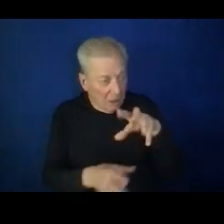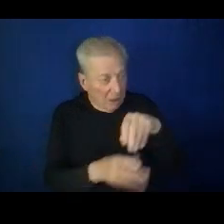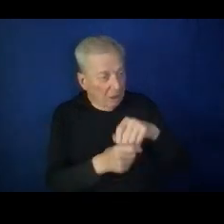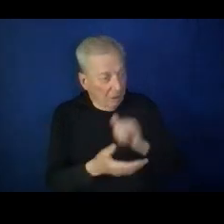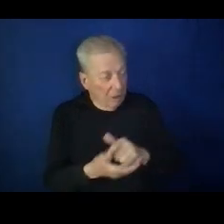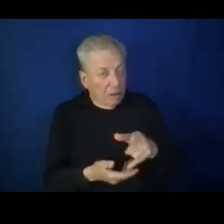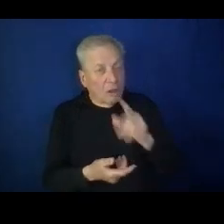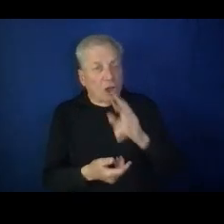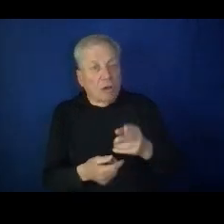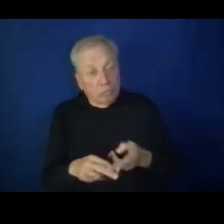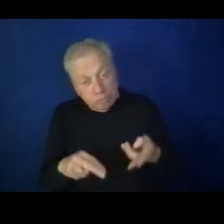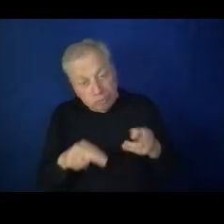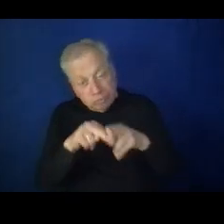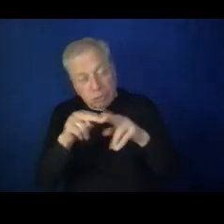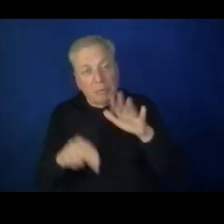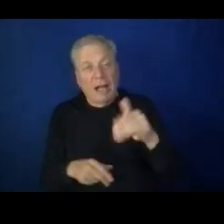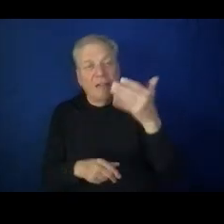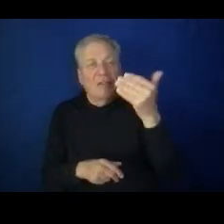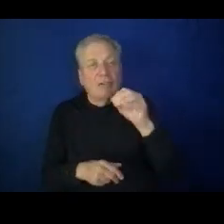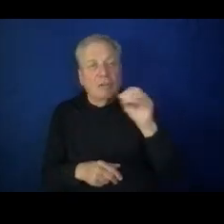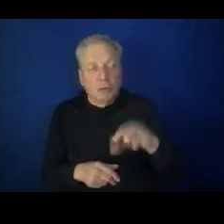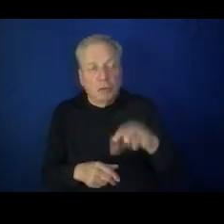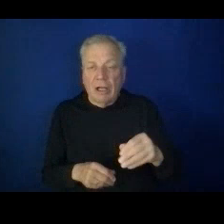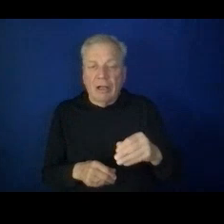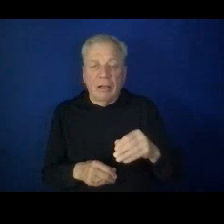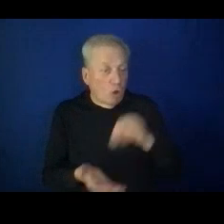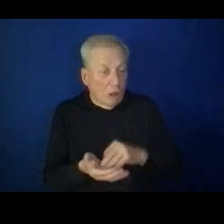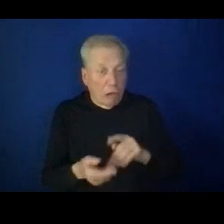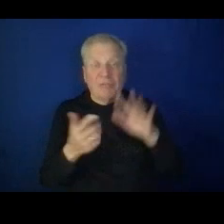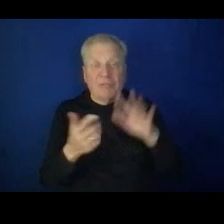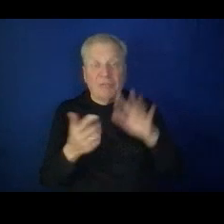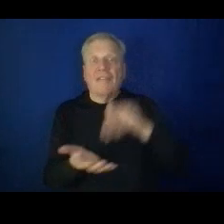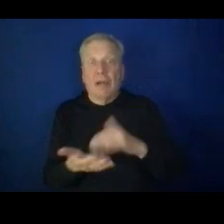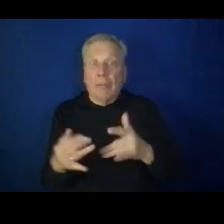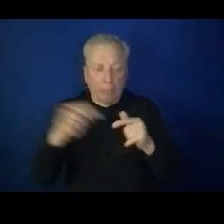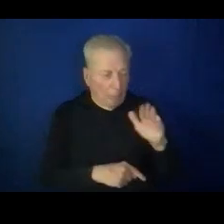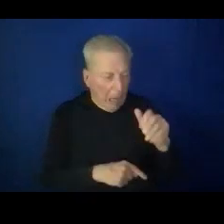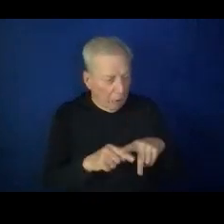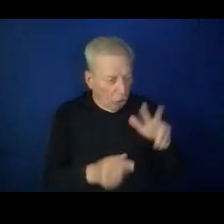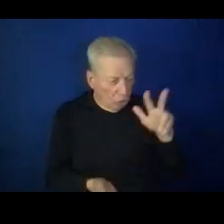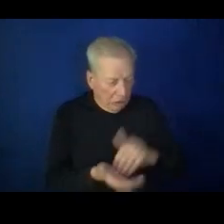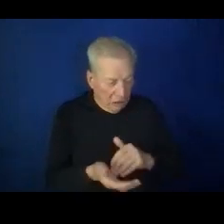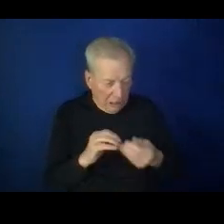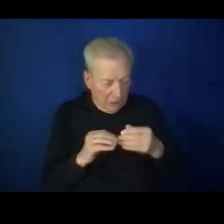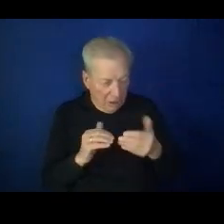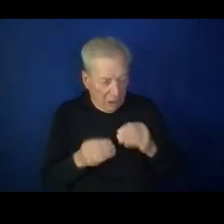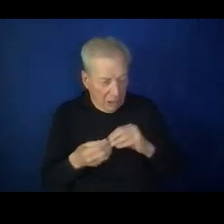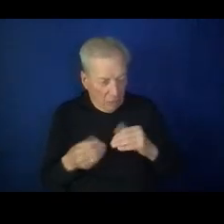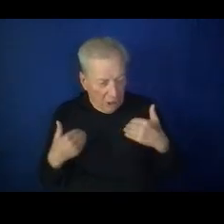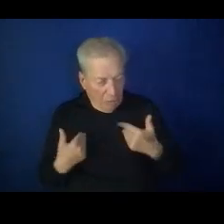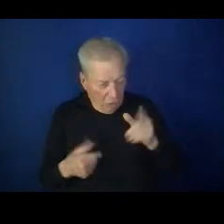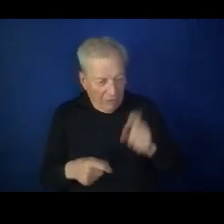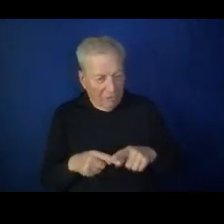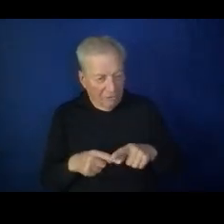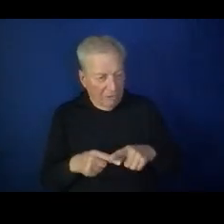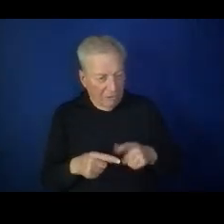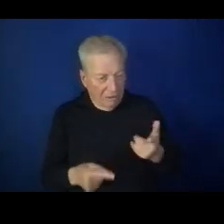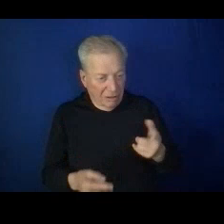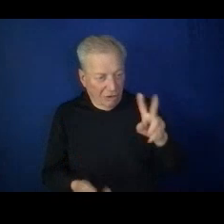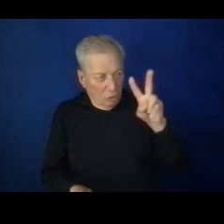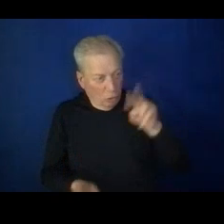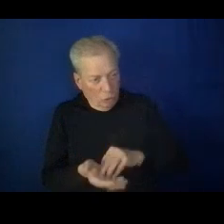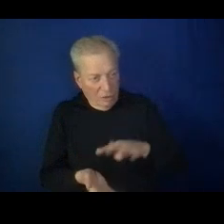by 15%, you get to 4,000, you get to 5,000. To get back to 3,000 animals, you'd have to cut the herd to like 2,400